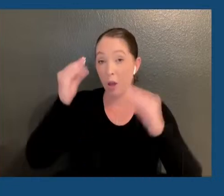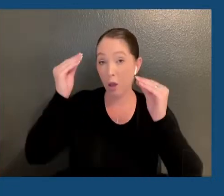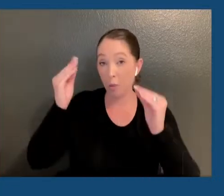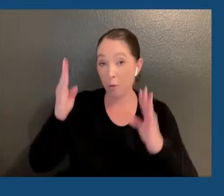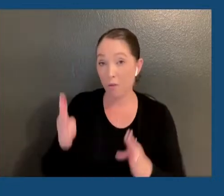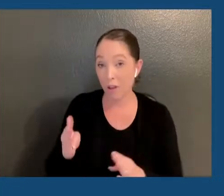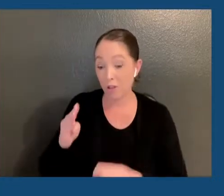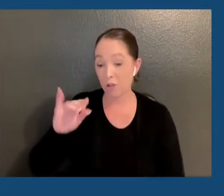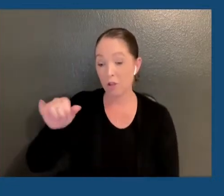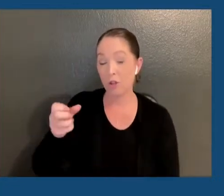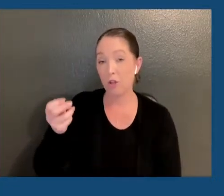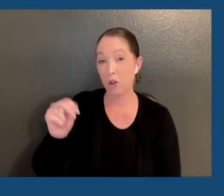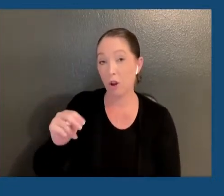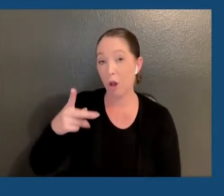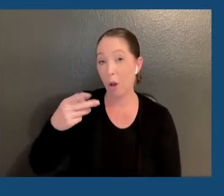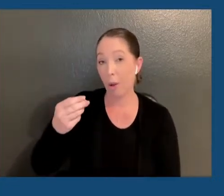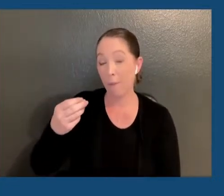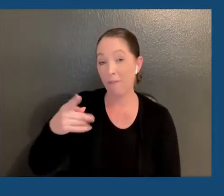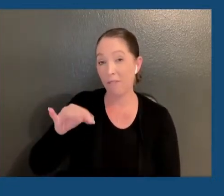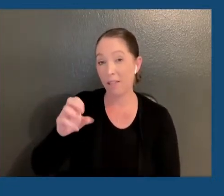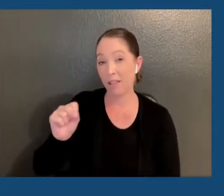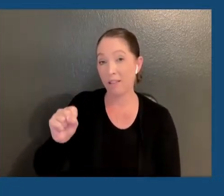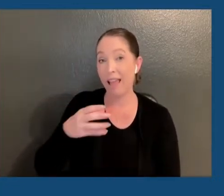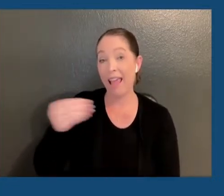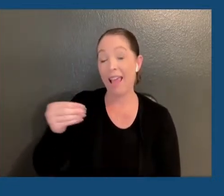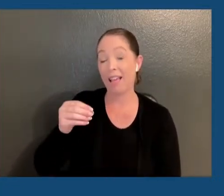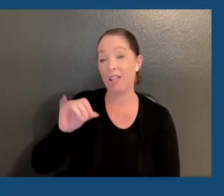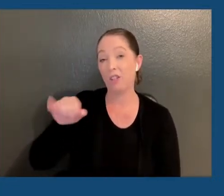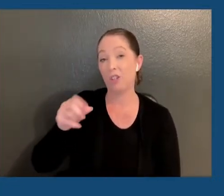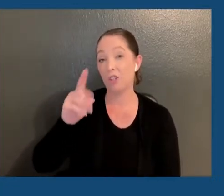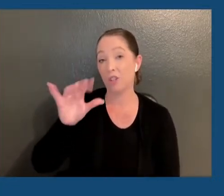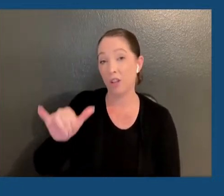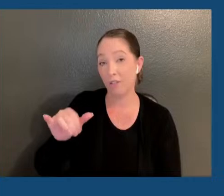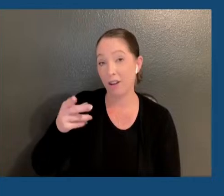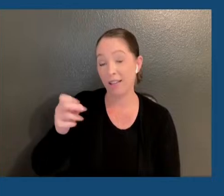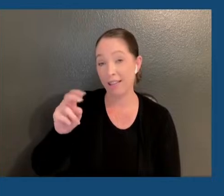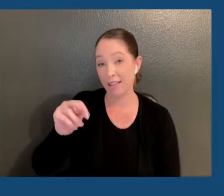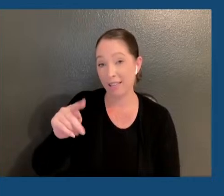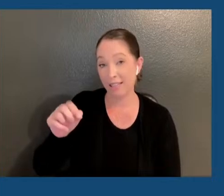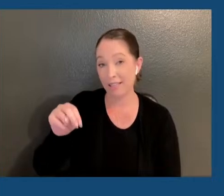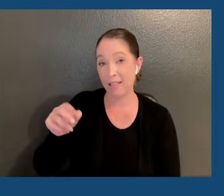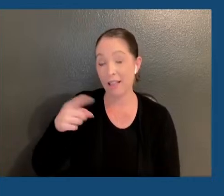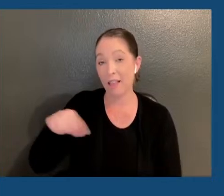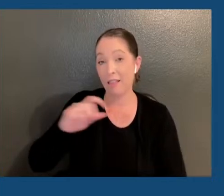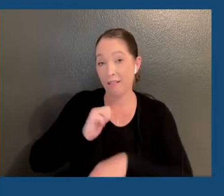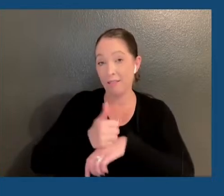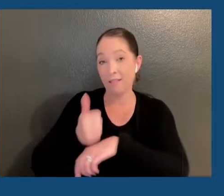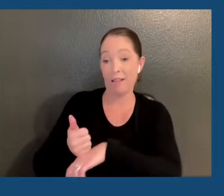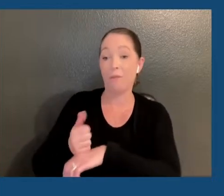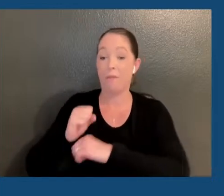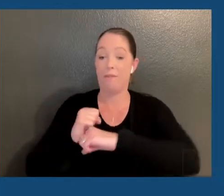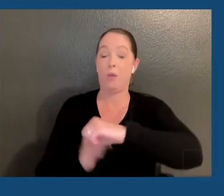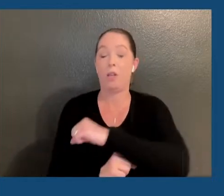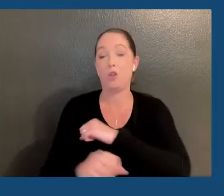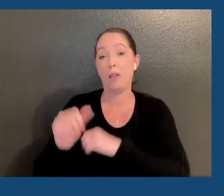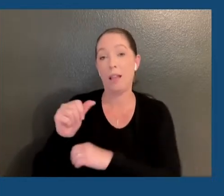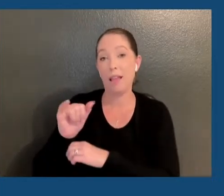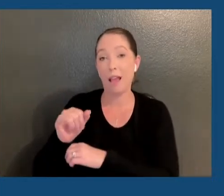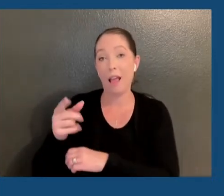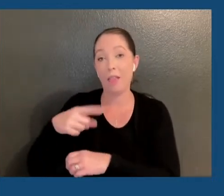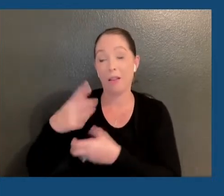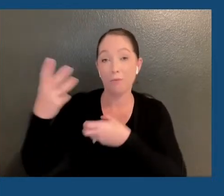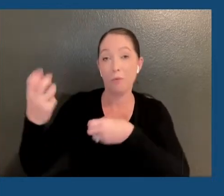Hinton of backpropagation neural network, often considered as foundational AI, won the Nobel Prize in